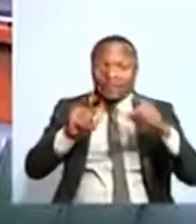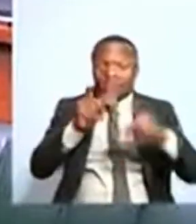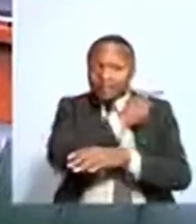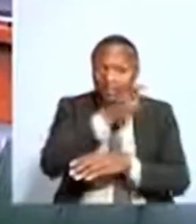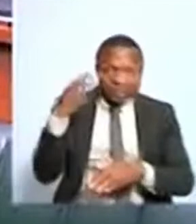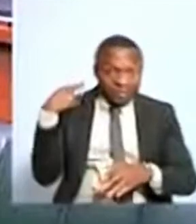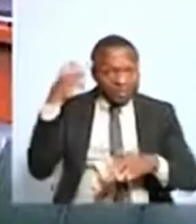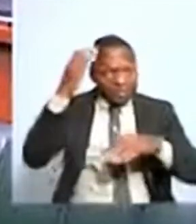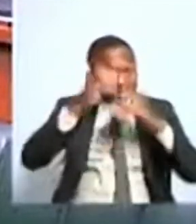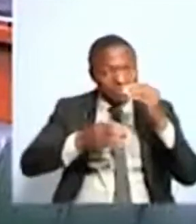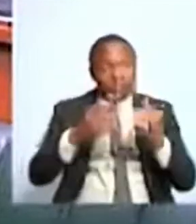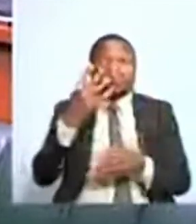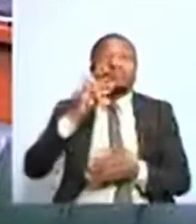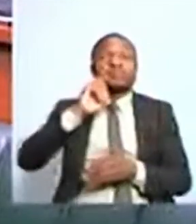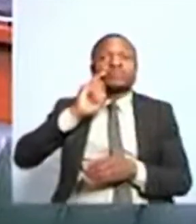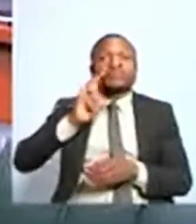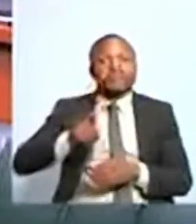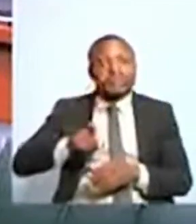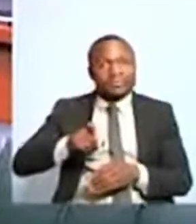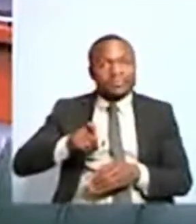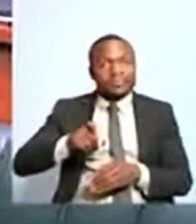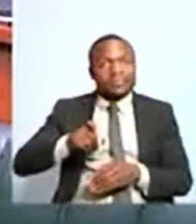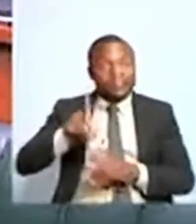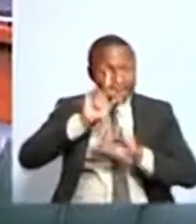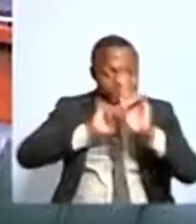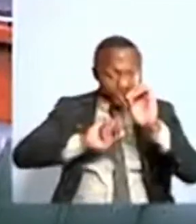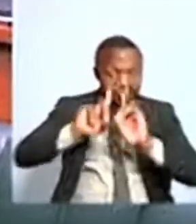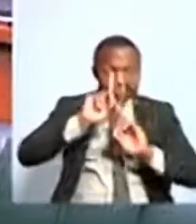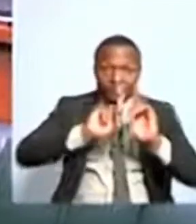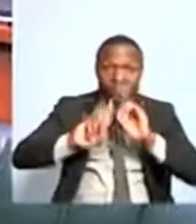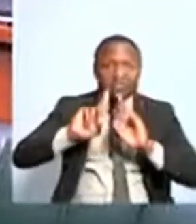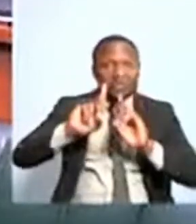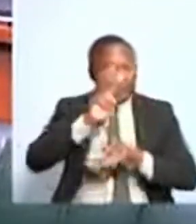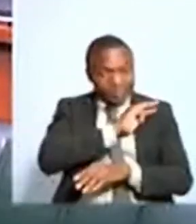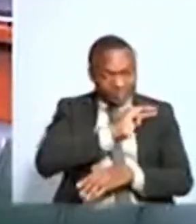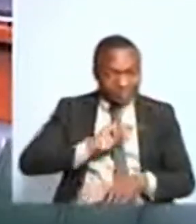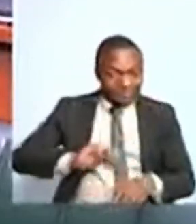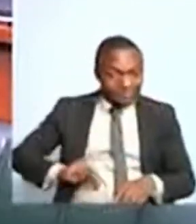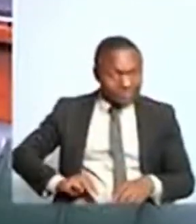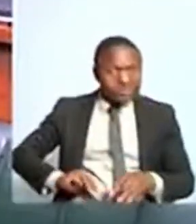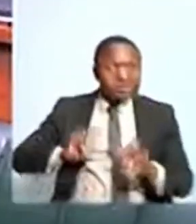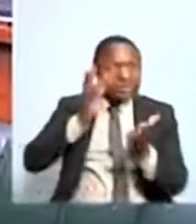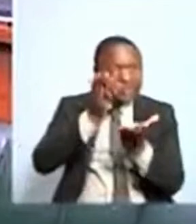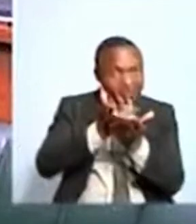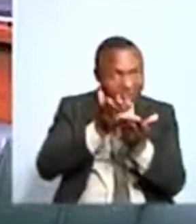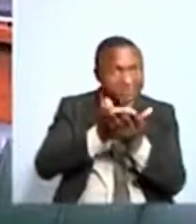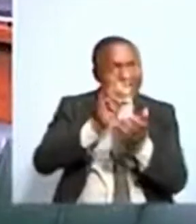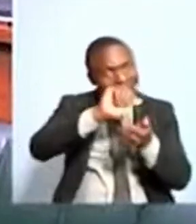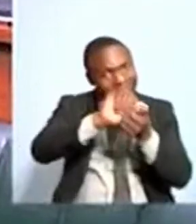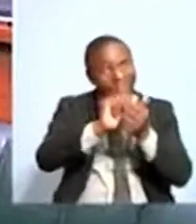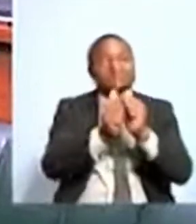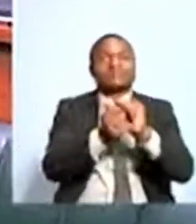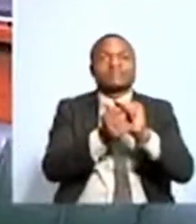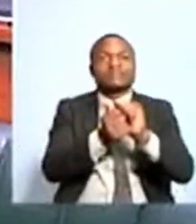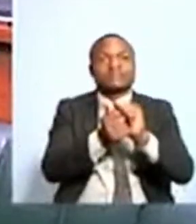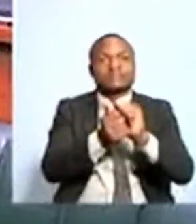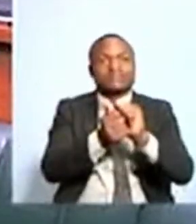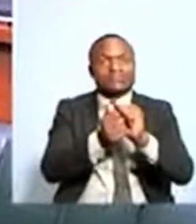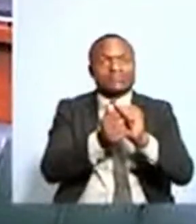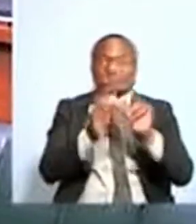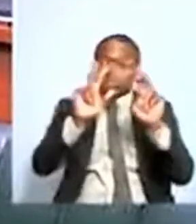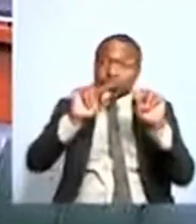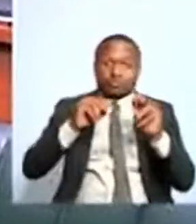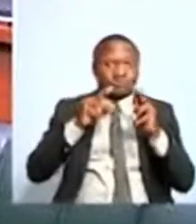4 is supposed to be subjected to debate because a member proposed amendments. And there's